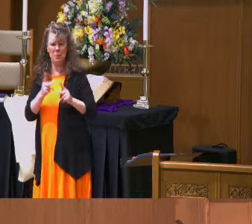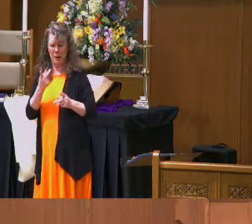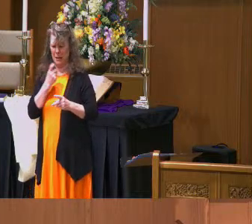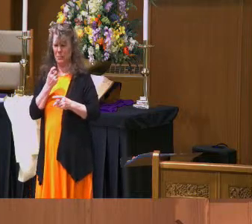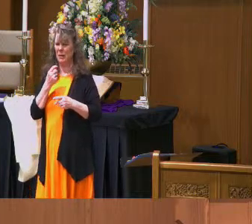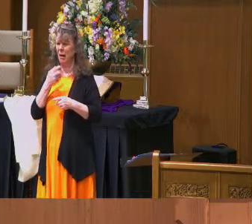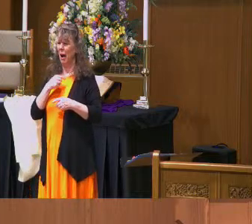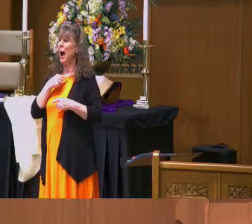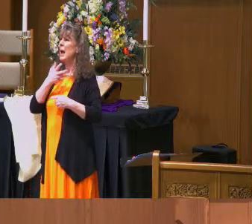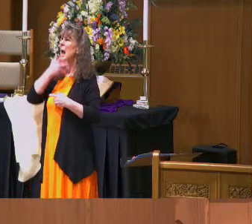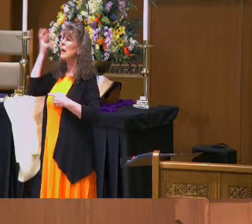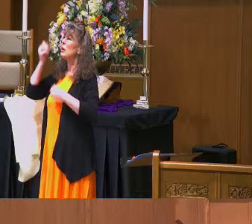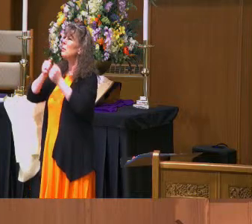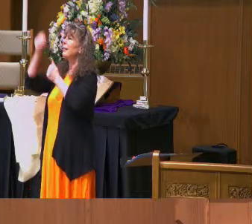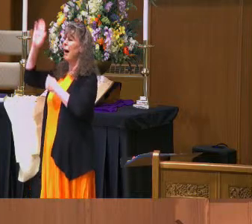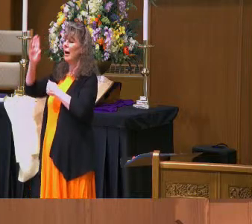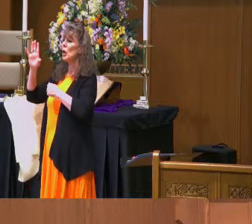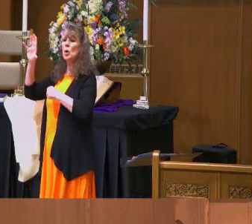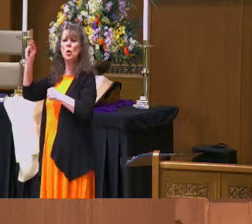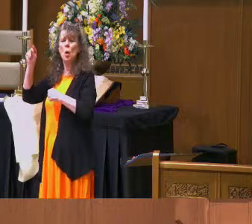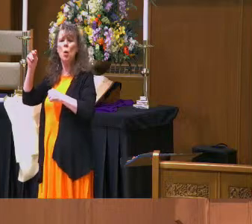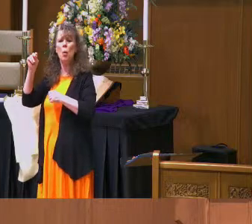a God who loved my boy so